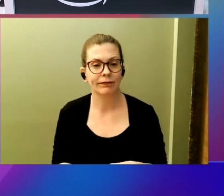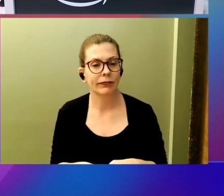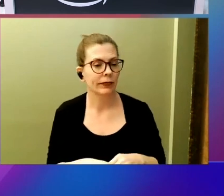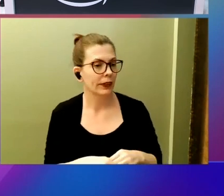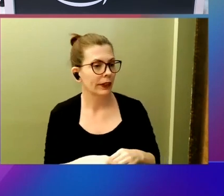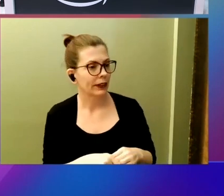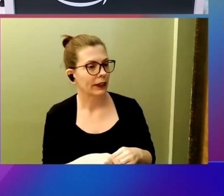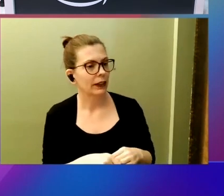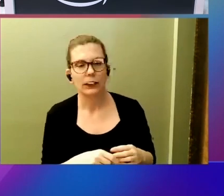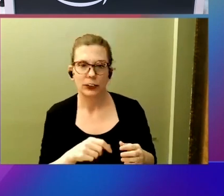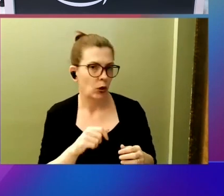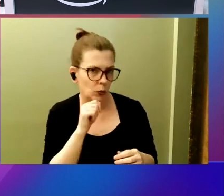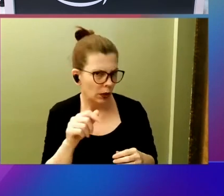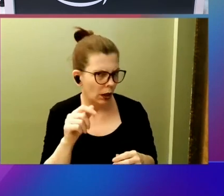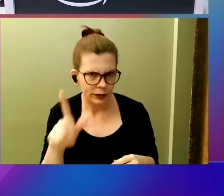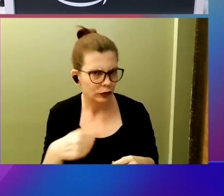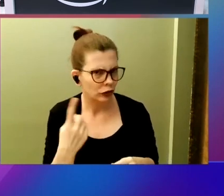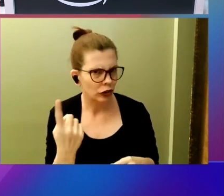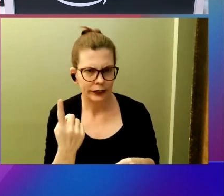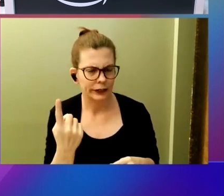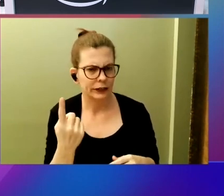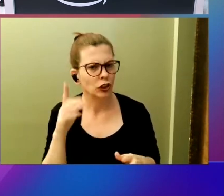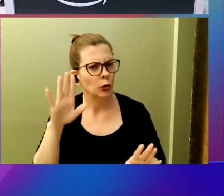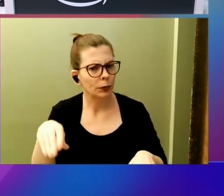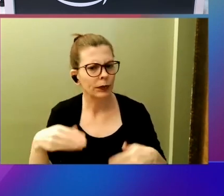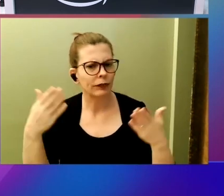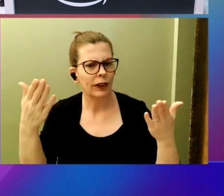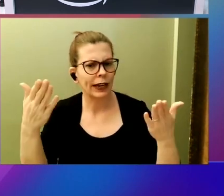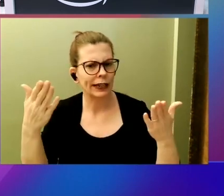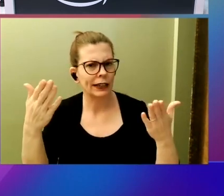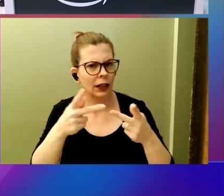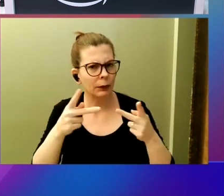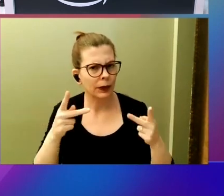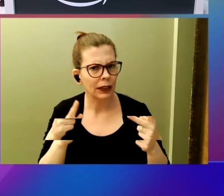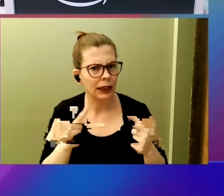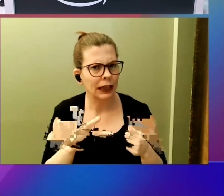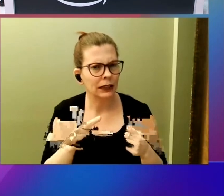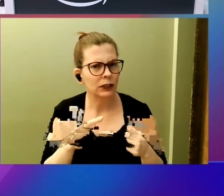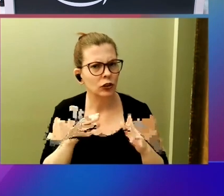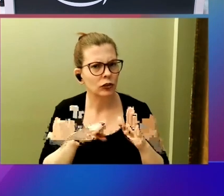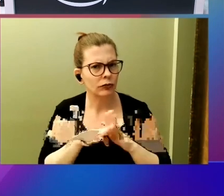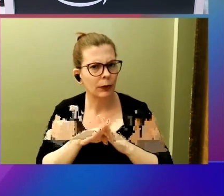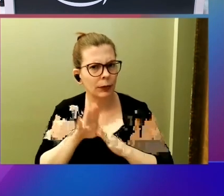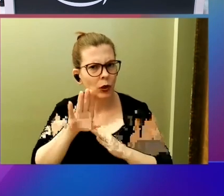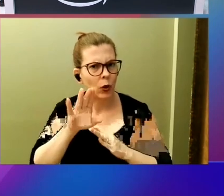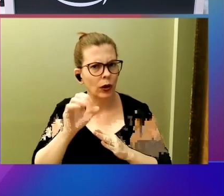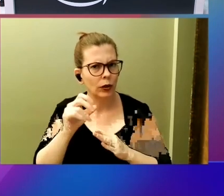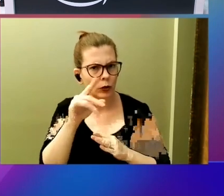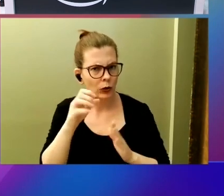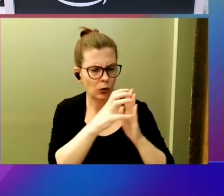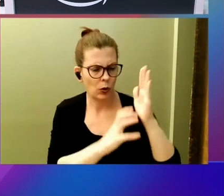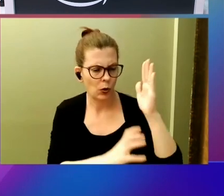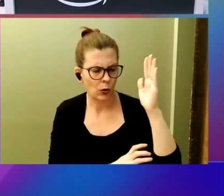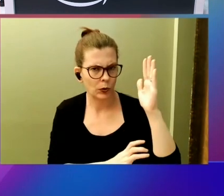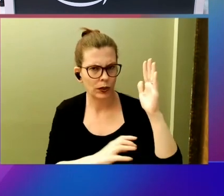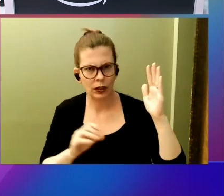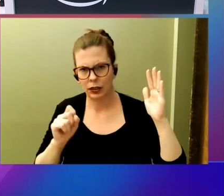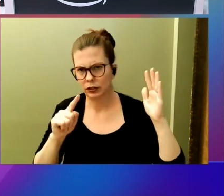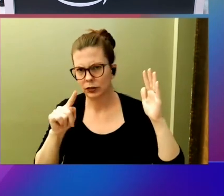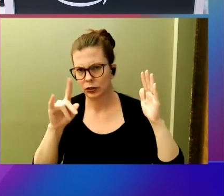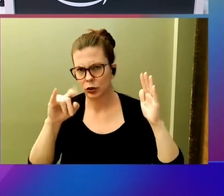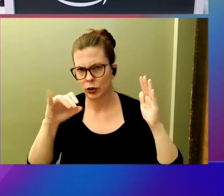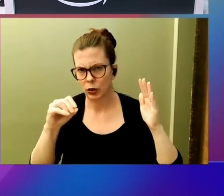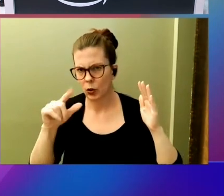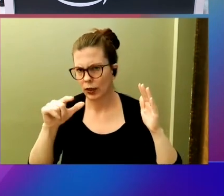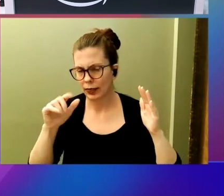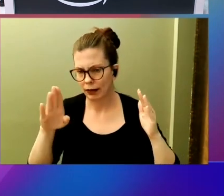just you're providing a place to develop your code, which is Studio Lab, right? You want to participate in